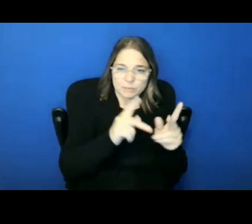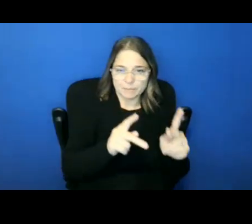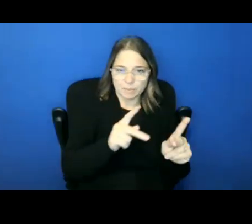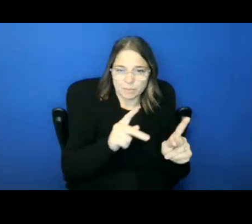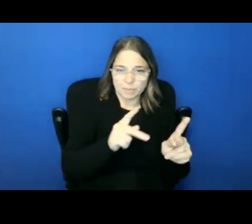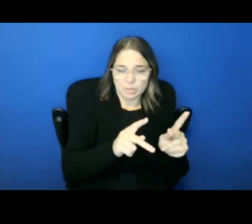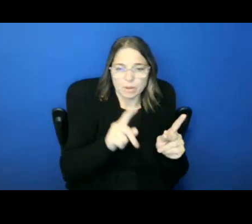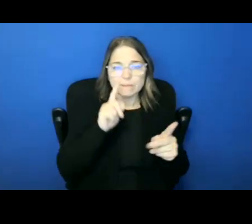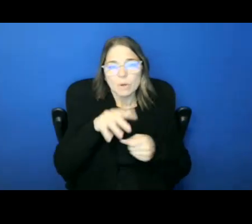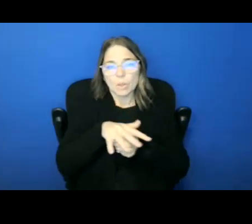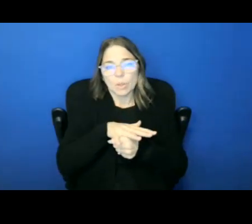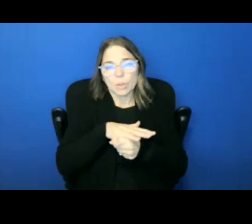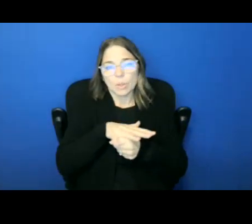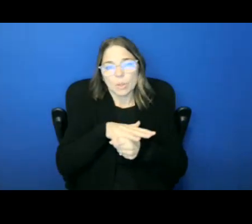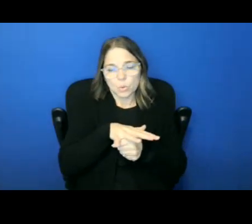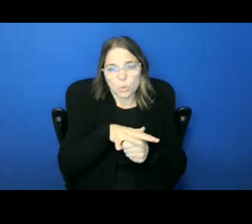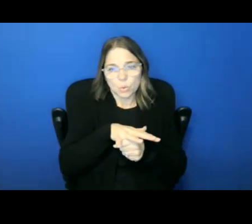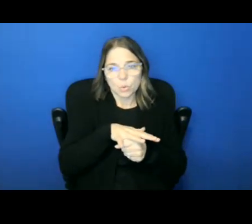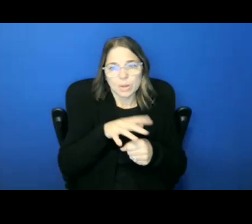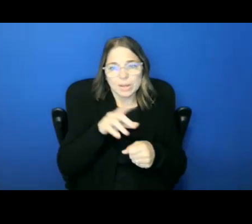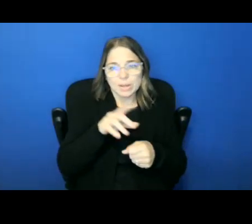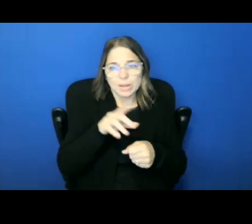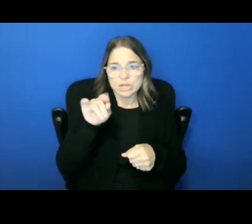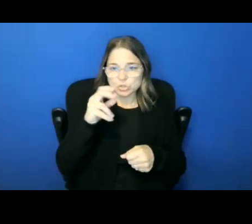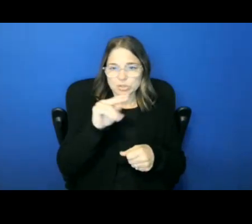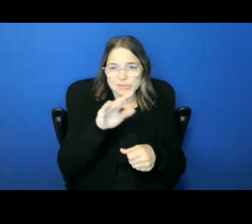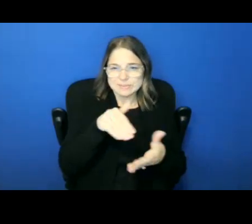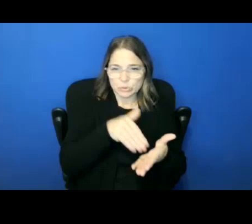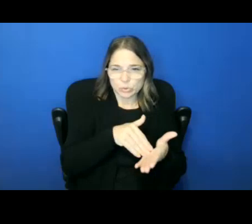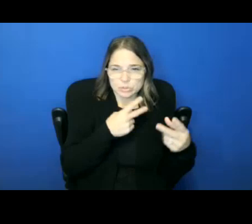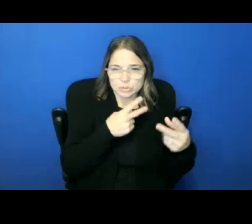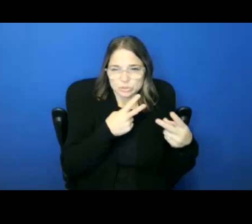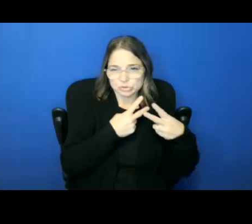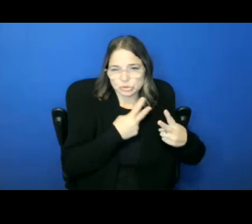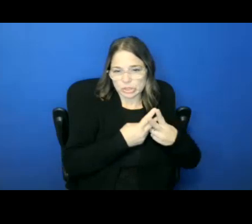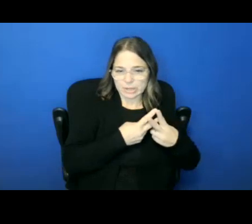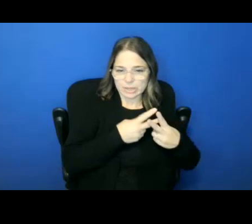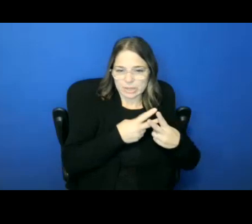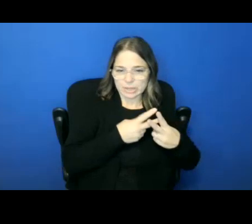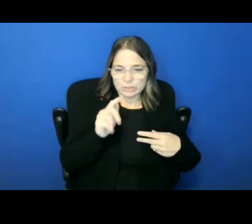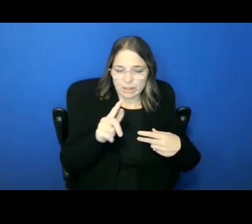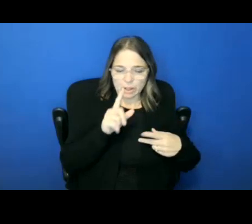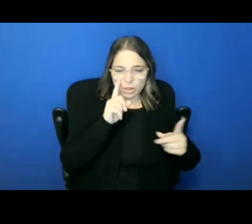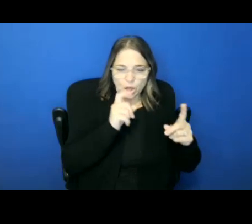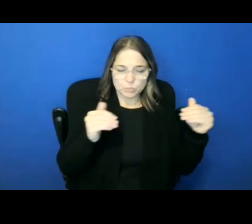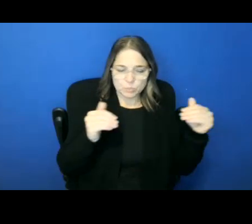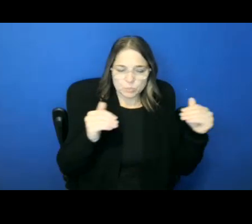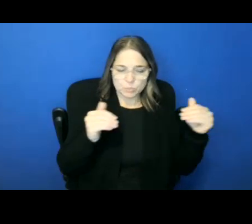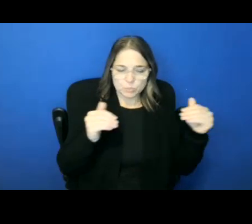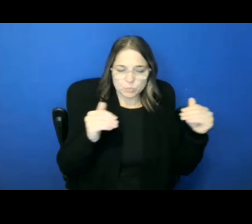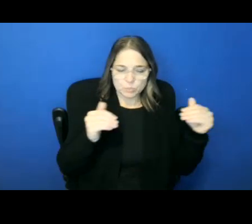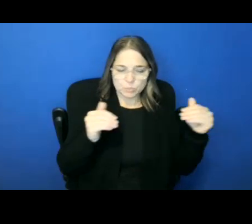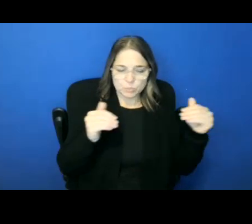And then in local detention centers, that's different. I mean, it's a very complex system. It's very different rules and regulations